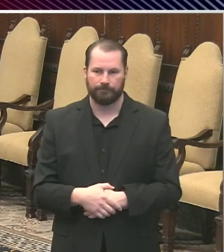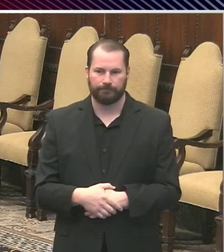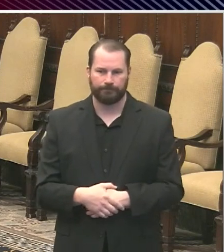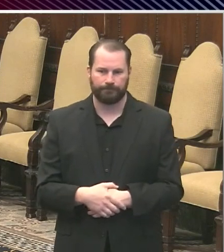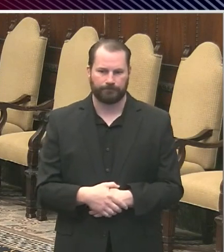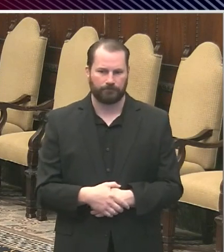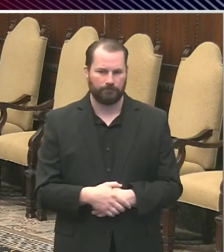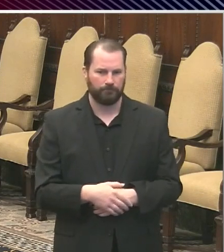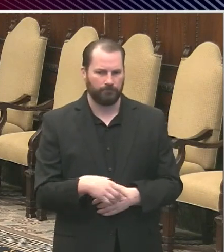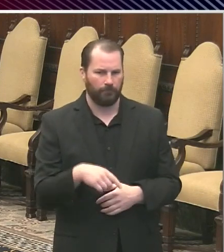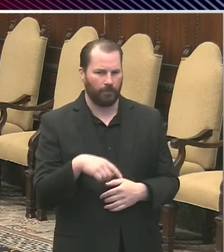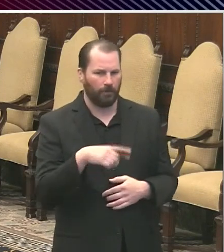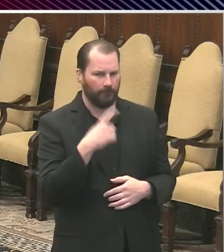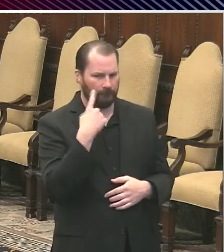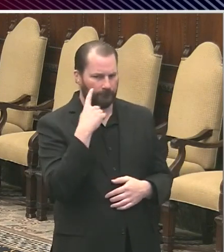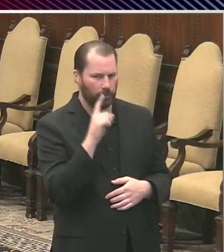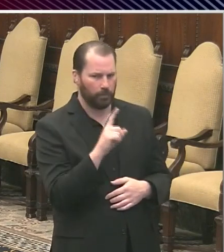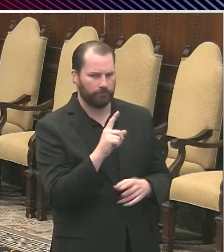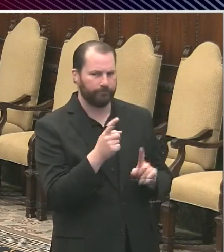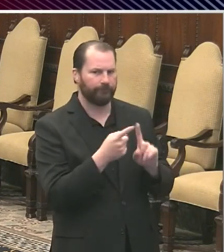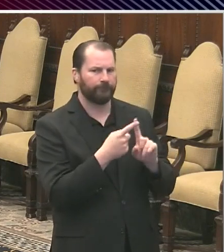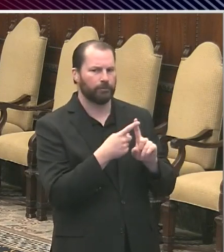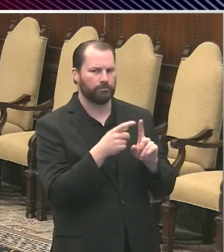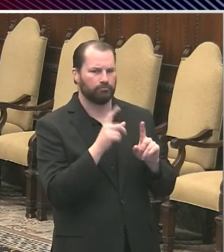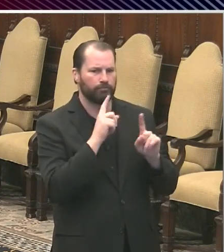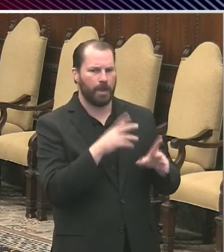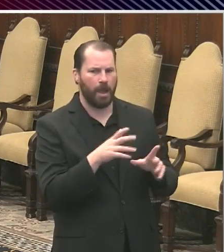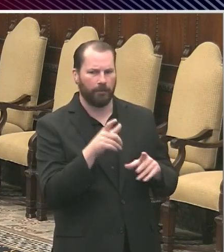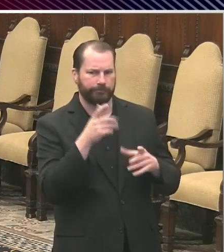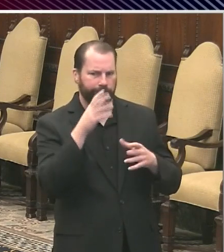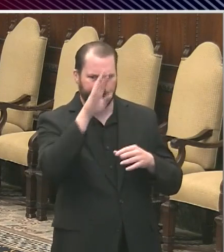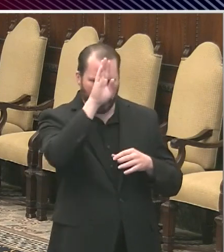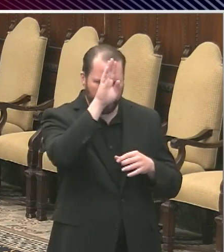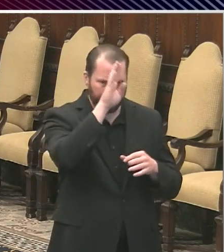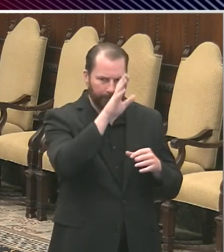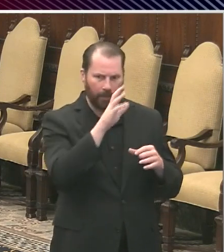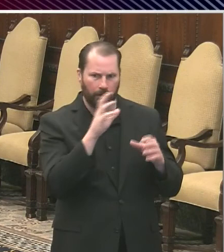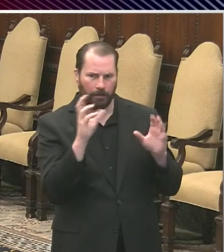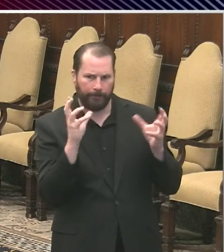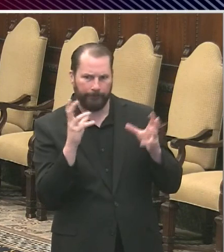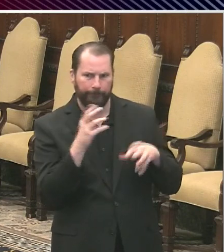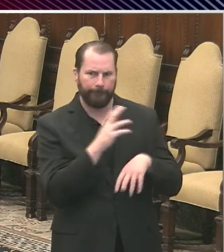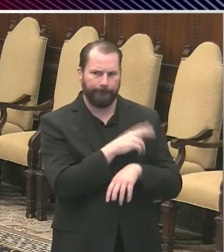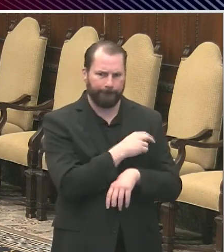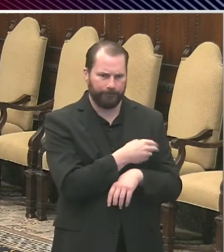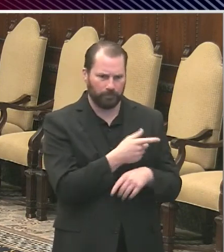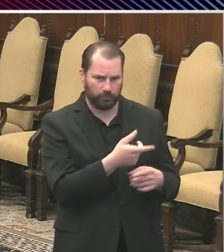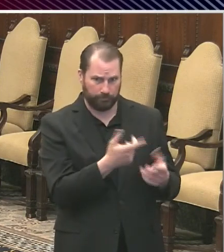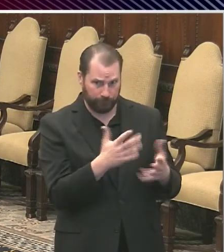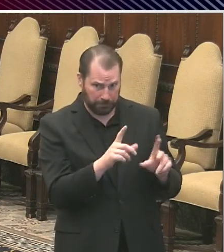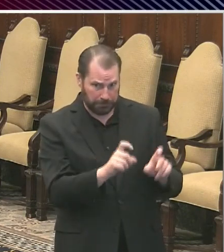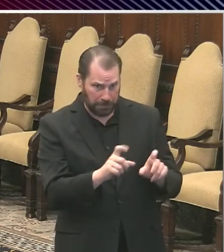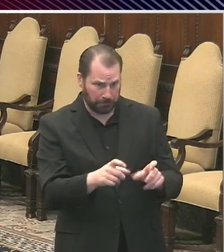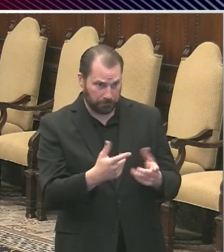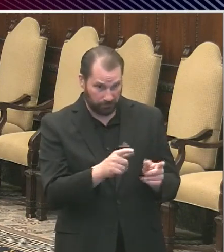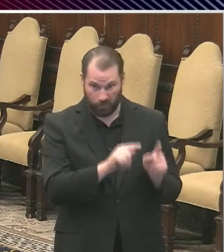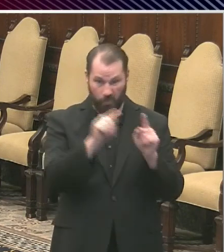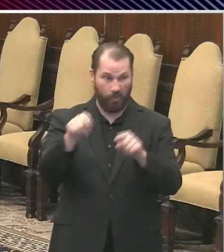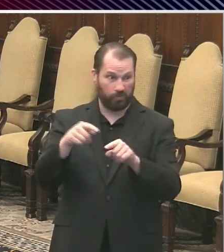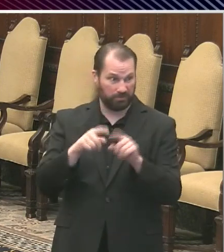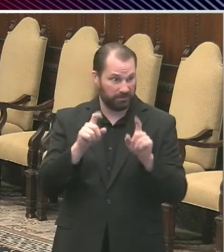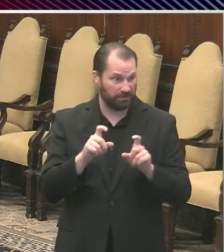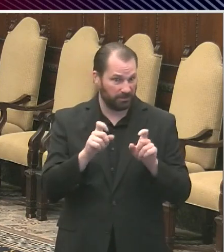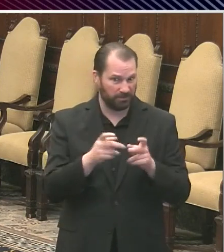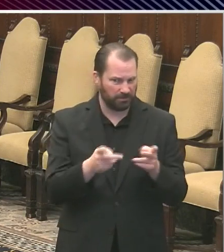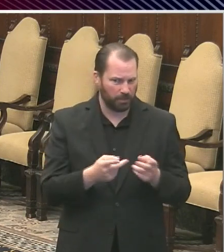at the city's testing center, or would they go through one of the health systems? They can be tested at any number of